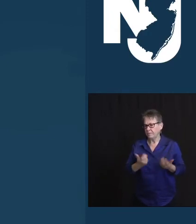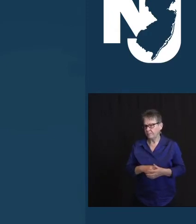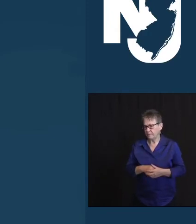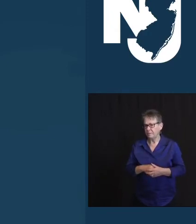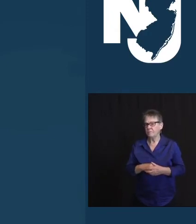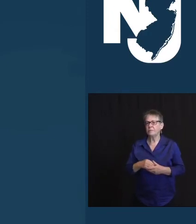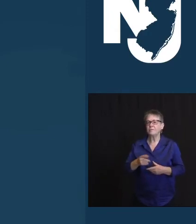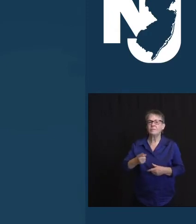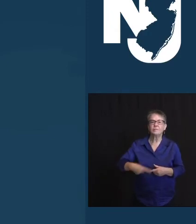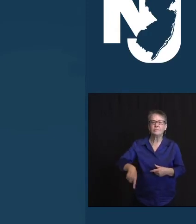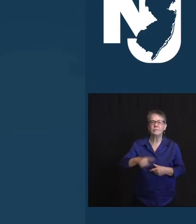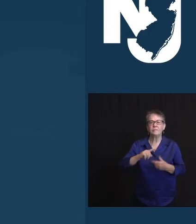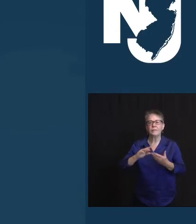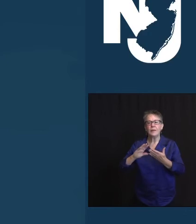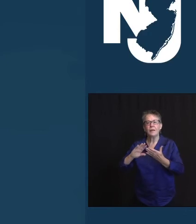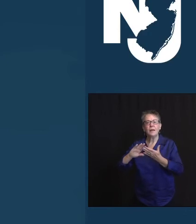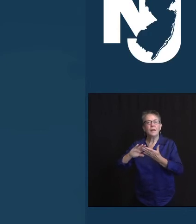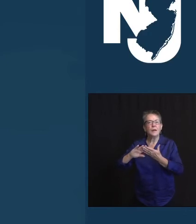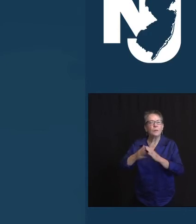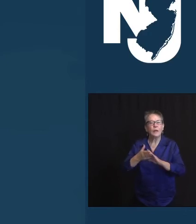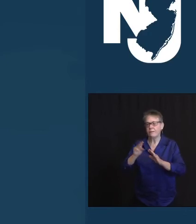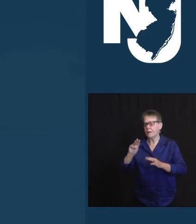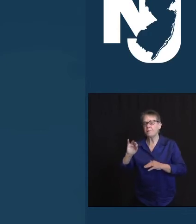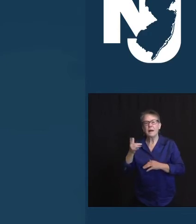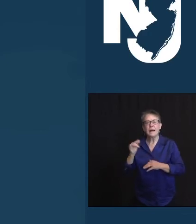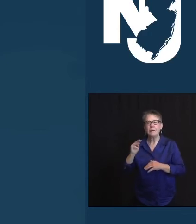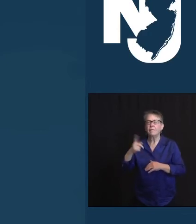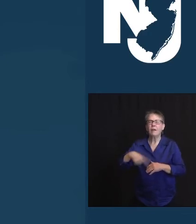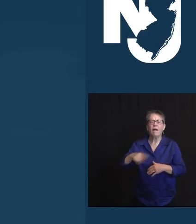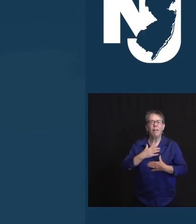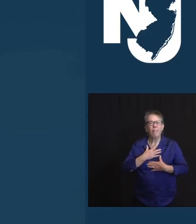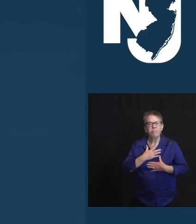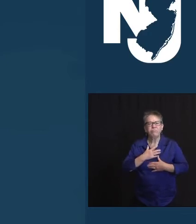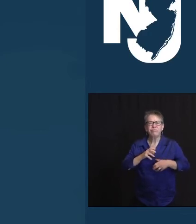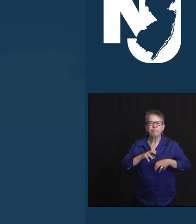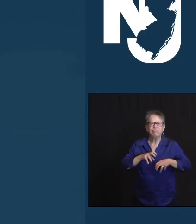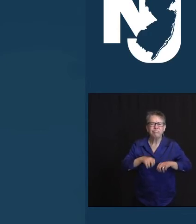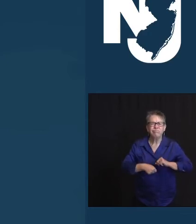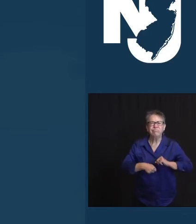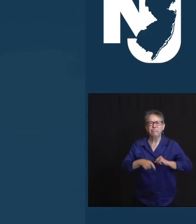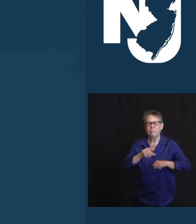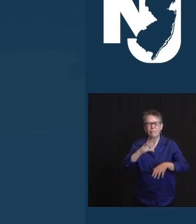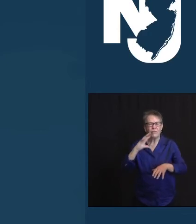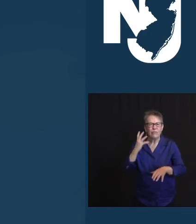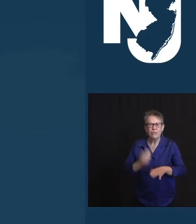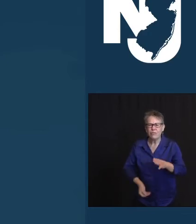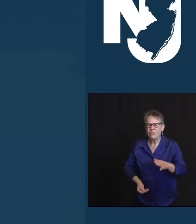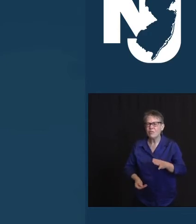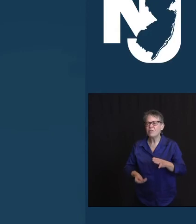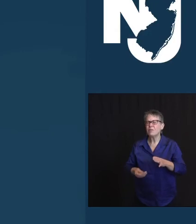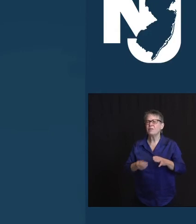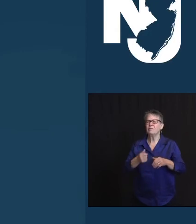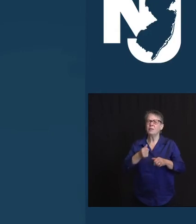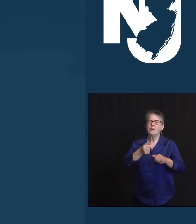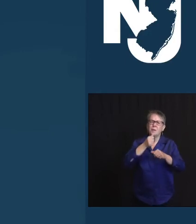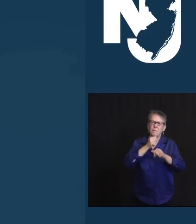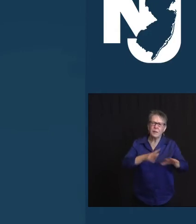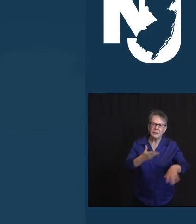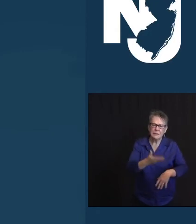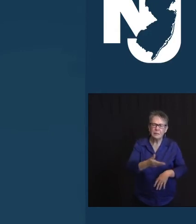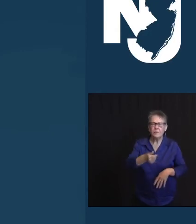Mendham. We thank Brian for his commitment to the people of Mendham. May God bless him, watch over him and his family.